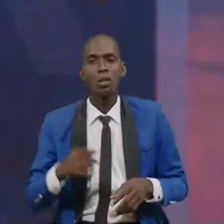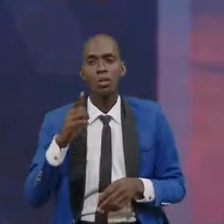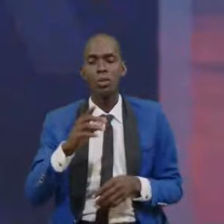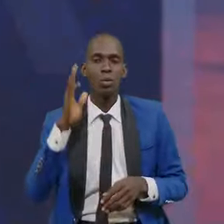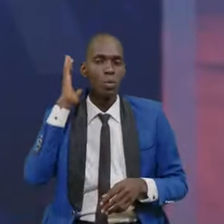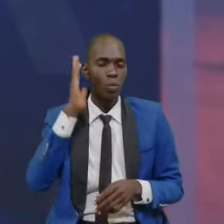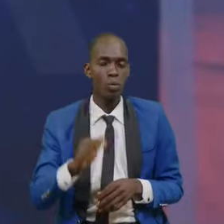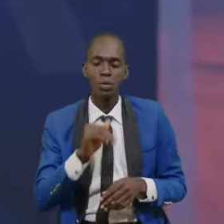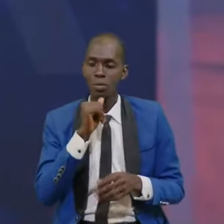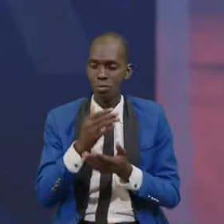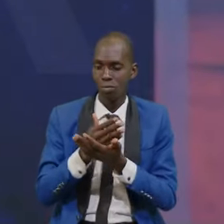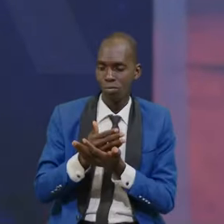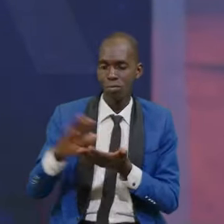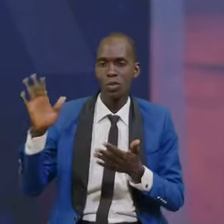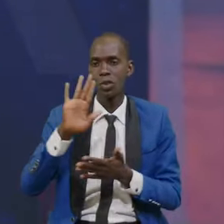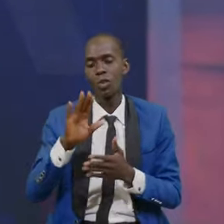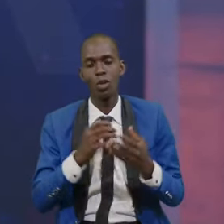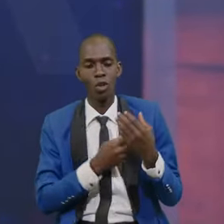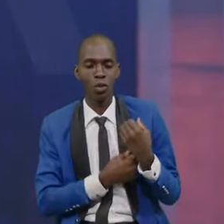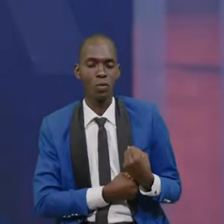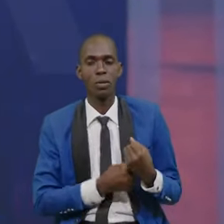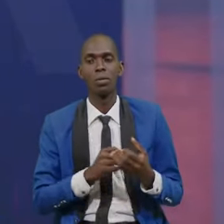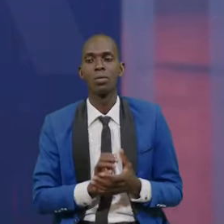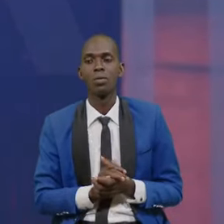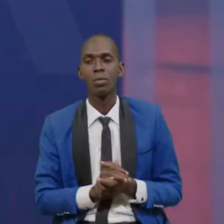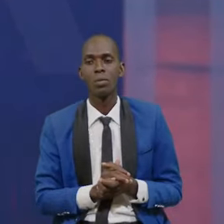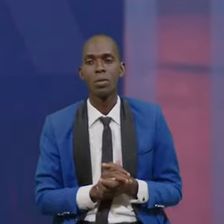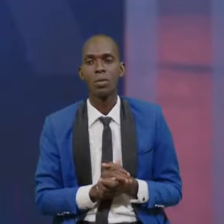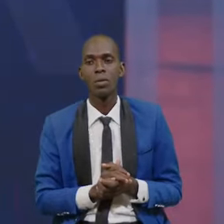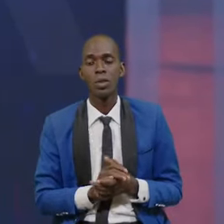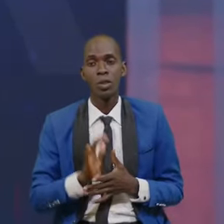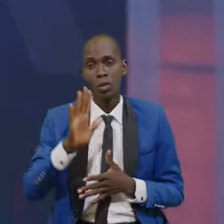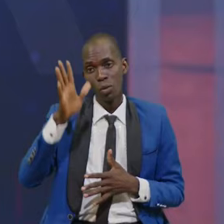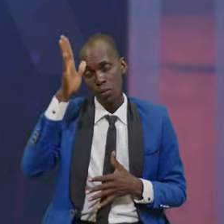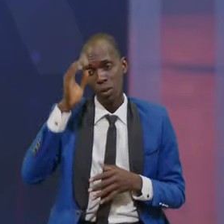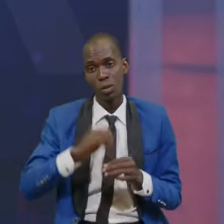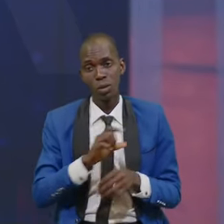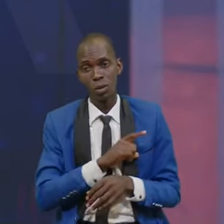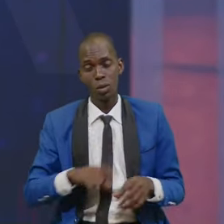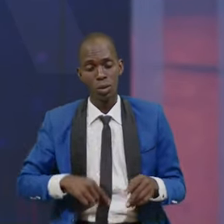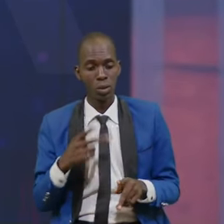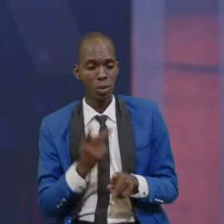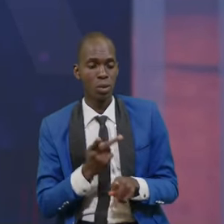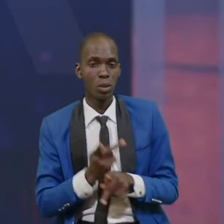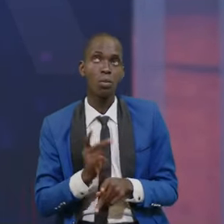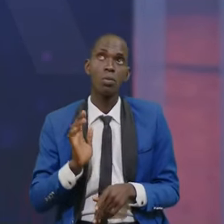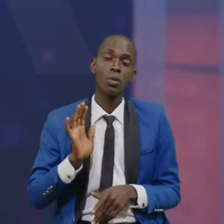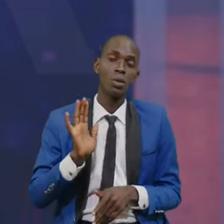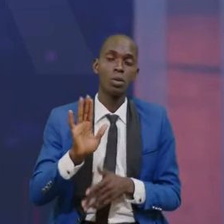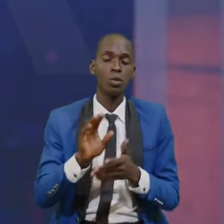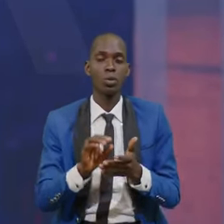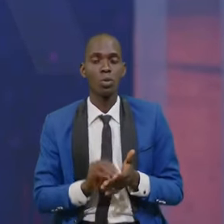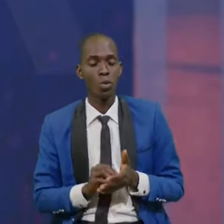away your confidence. Your Father in the Lord retains his confidence and